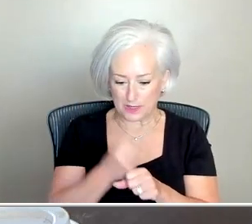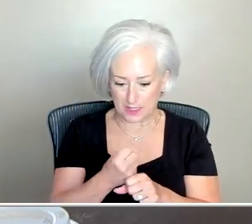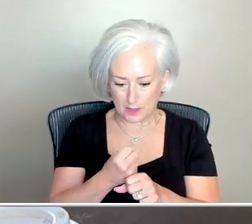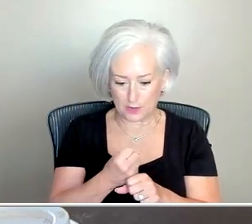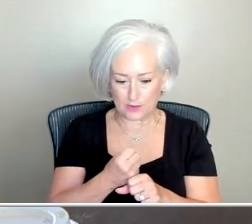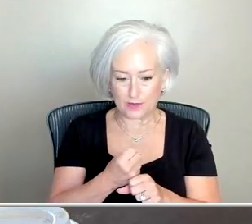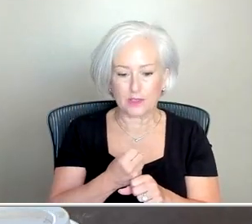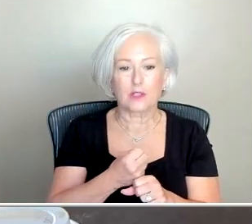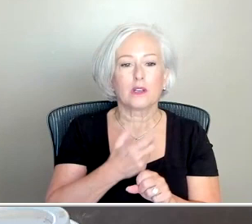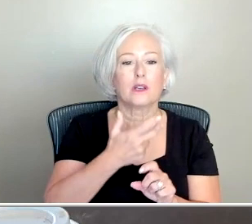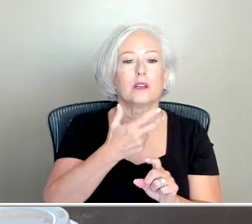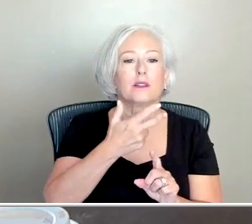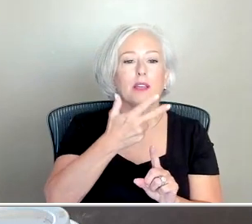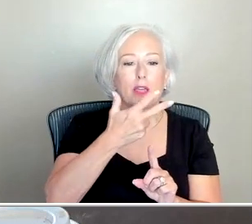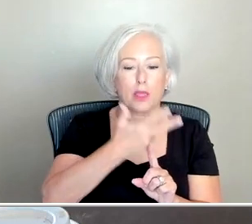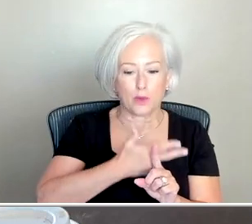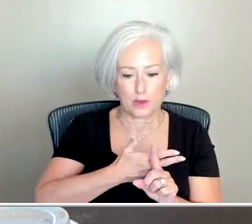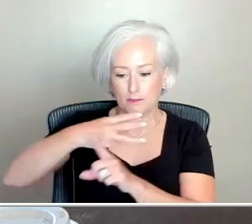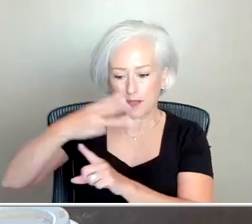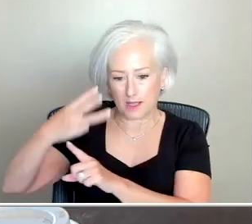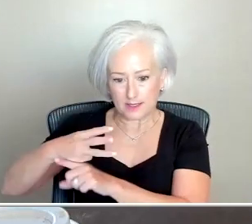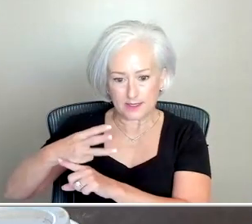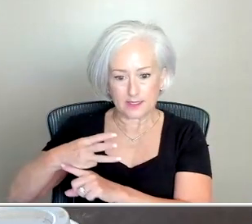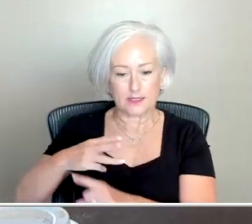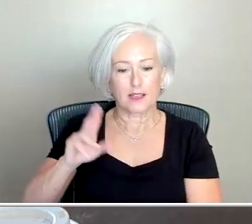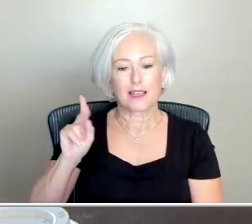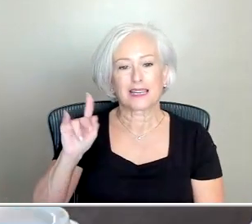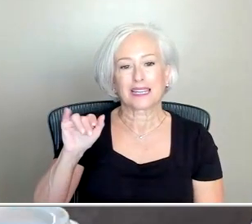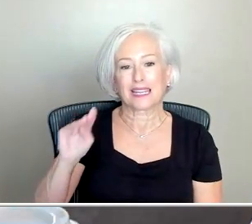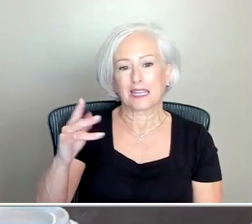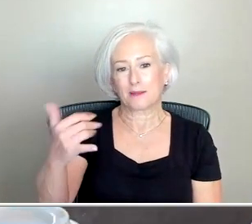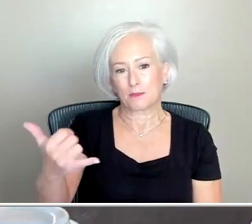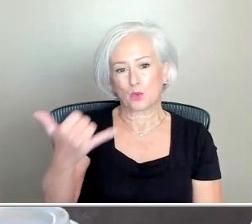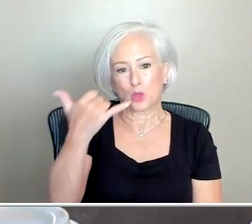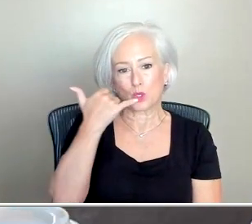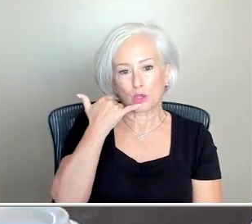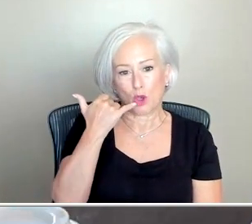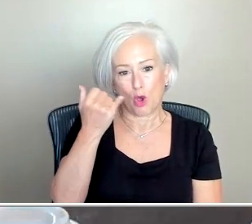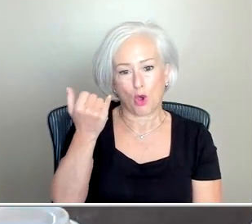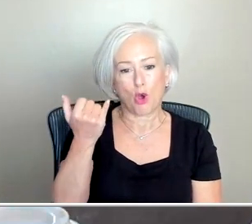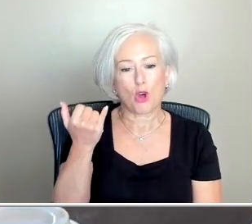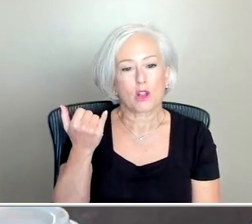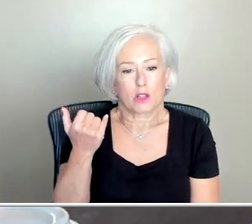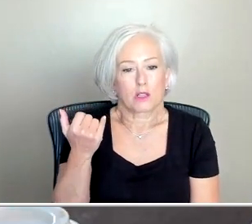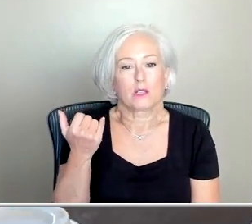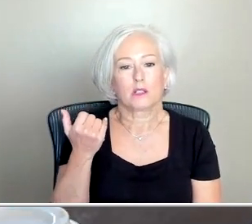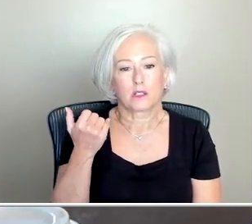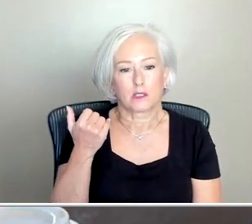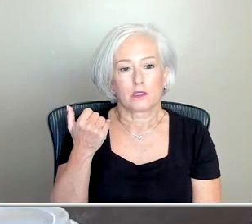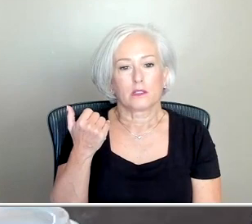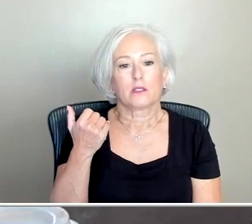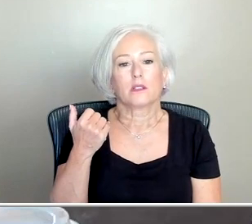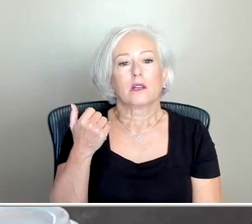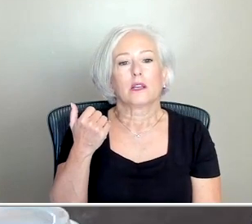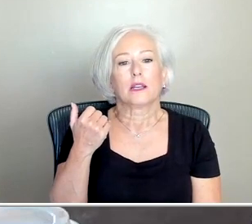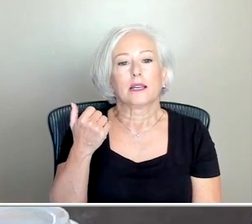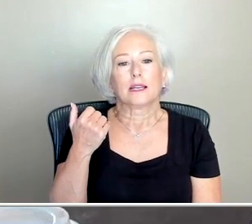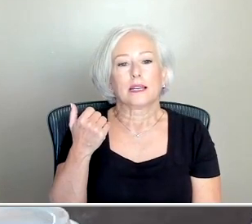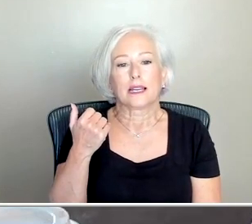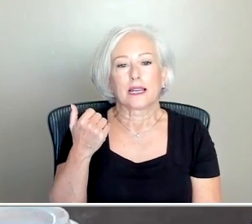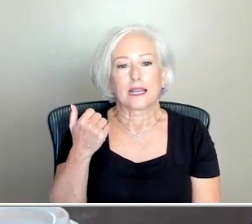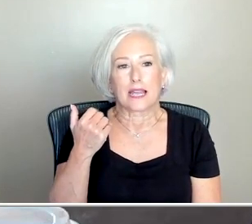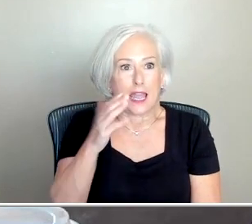year, Kim Haynes would call me up, and the phone call would come in, and you never know.